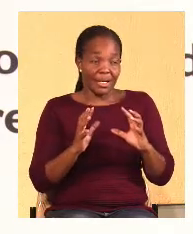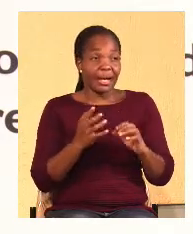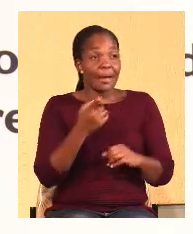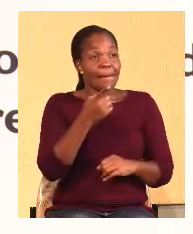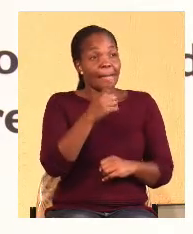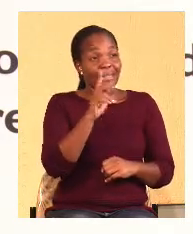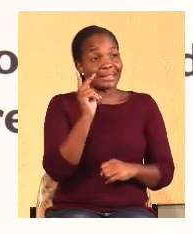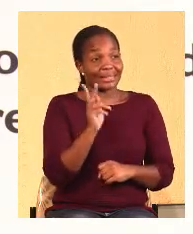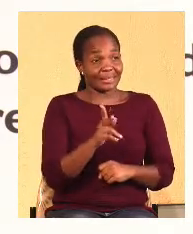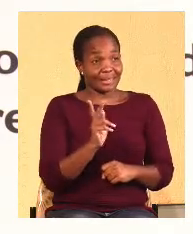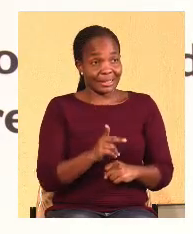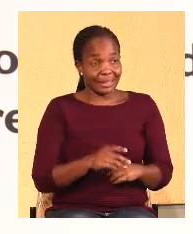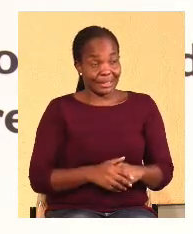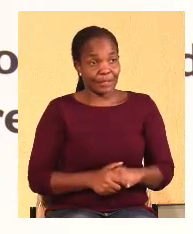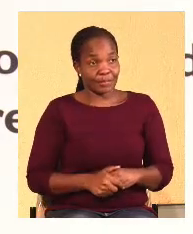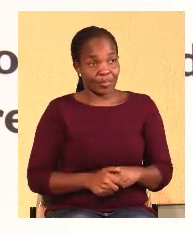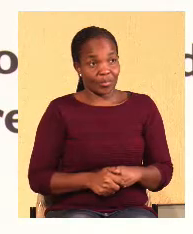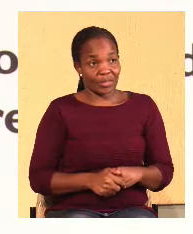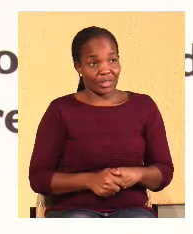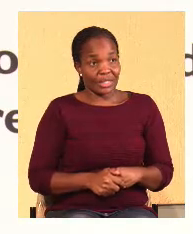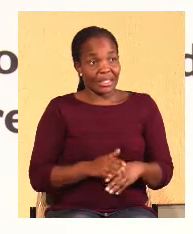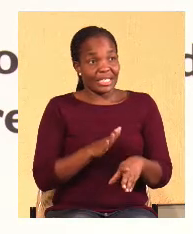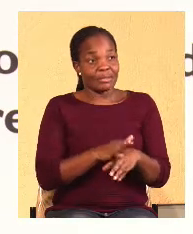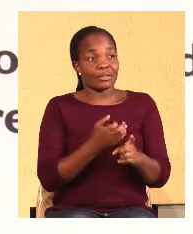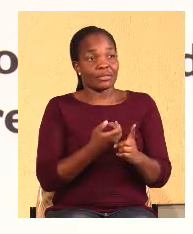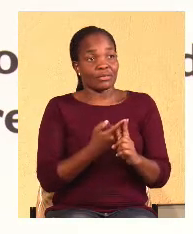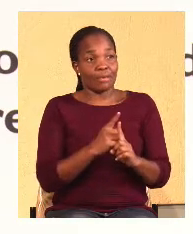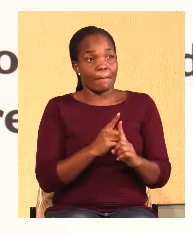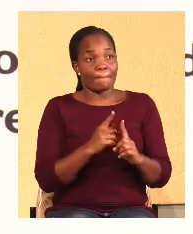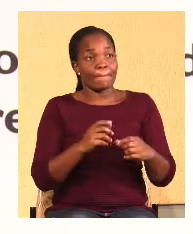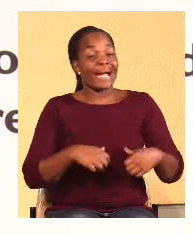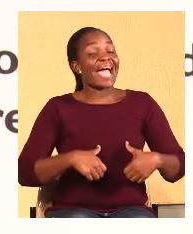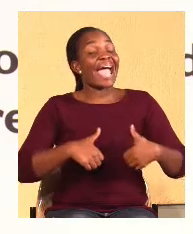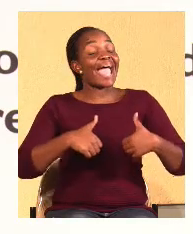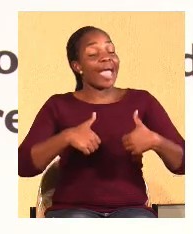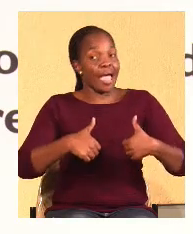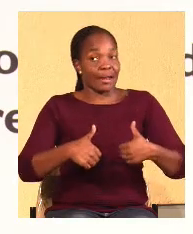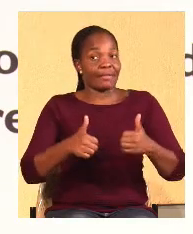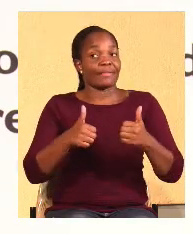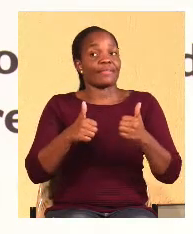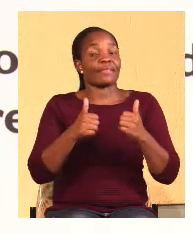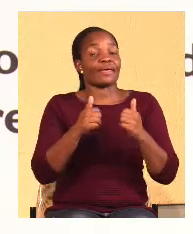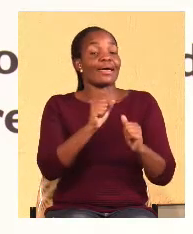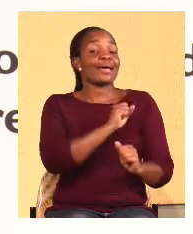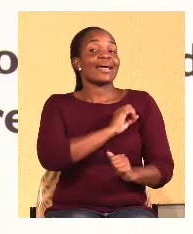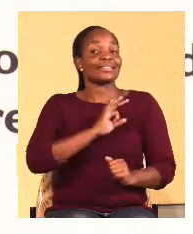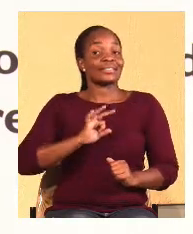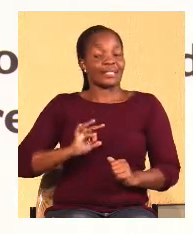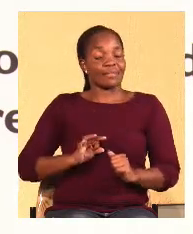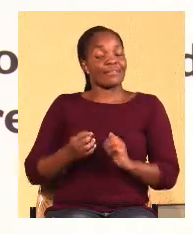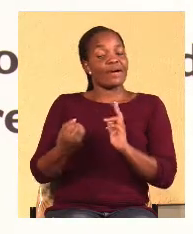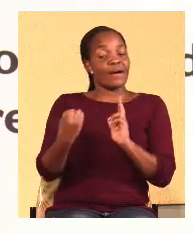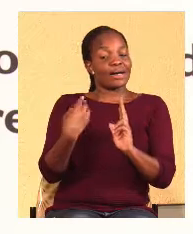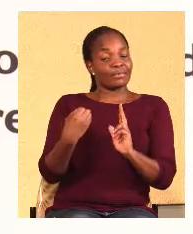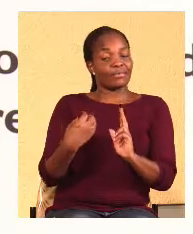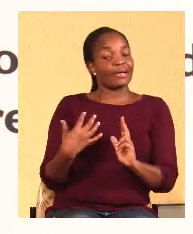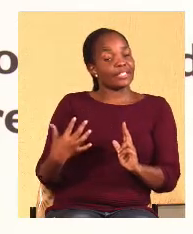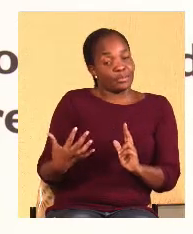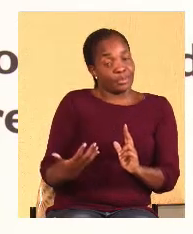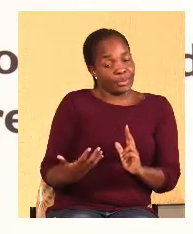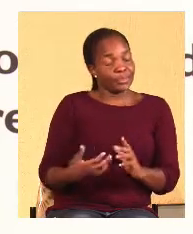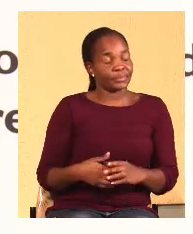think we will be guided by what the health experts say about us opening up that space. But we